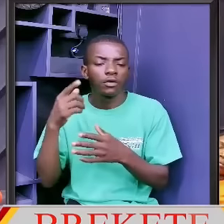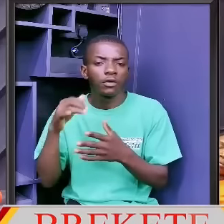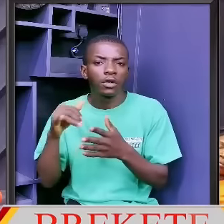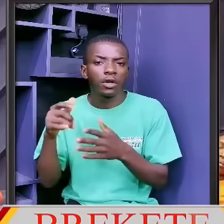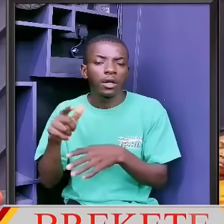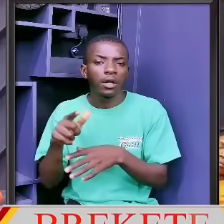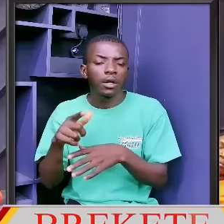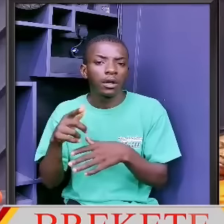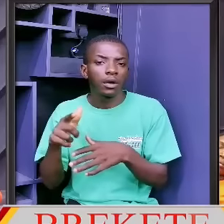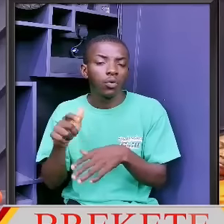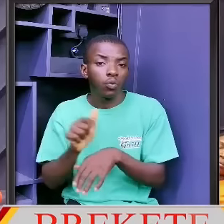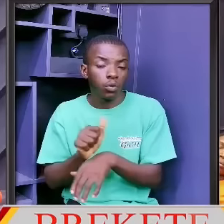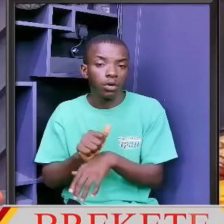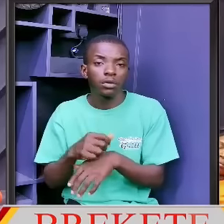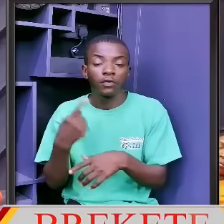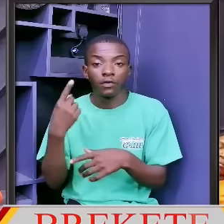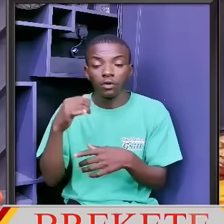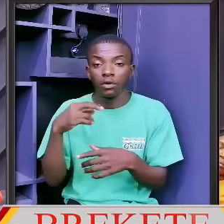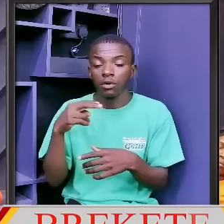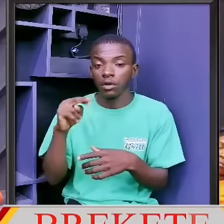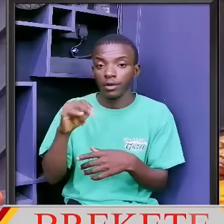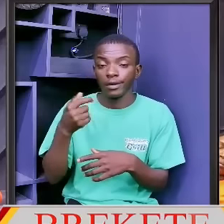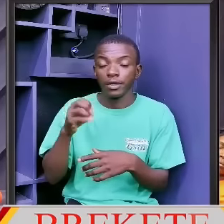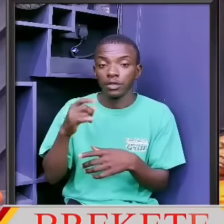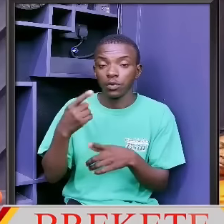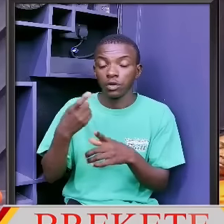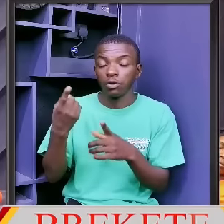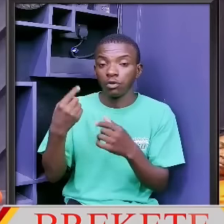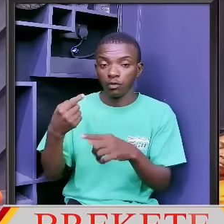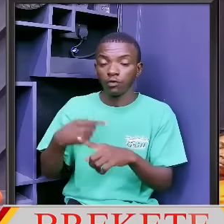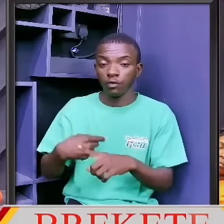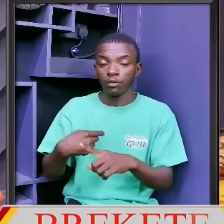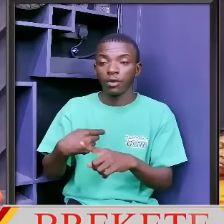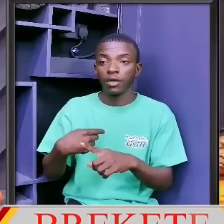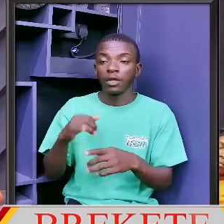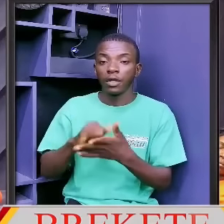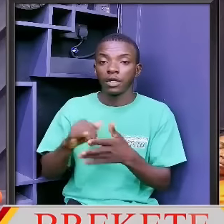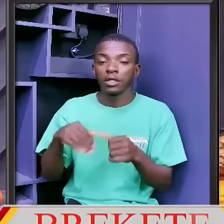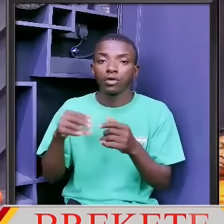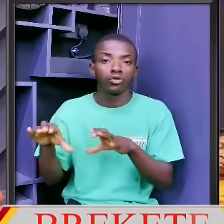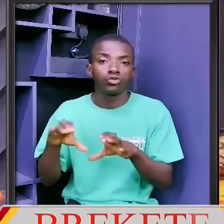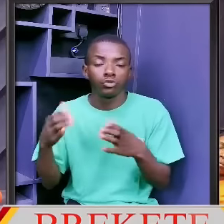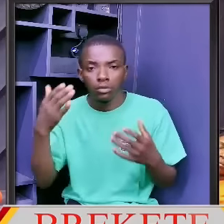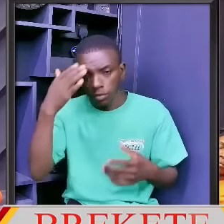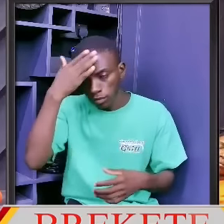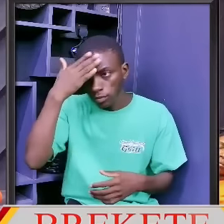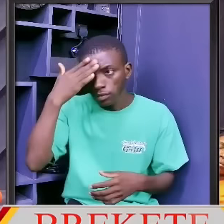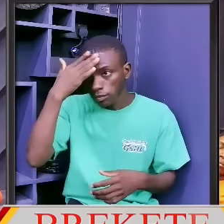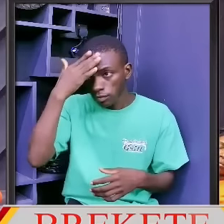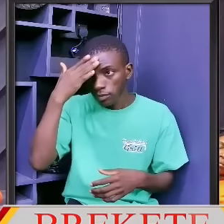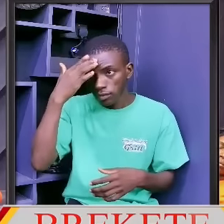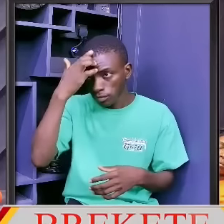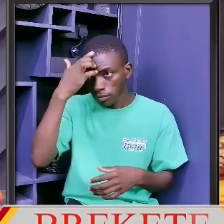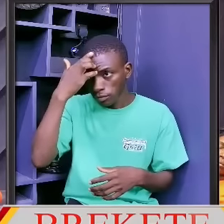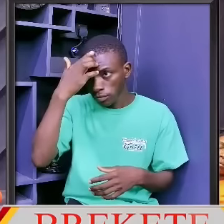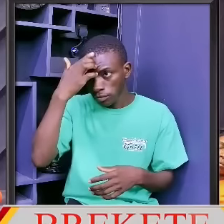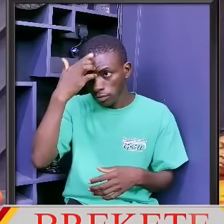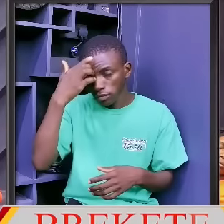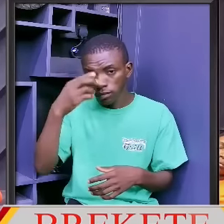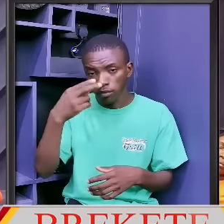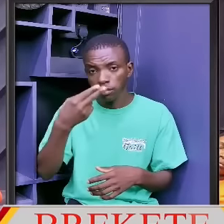settle them for their labor. Now he say no for Niger from where he's coming from. That now so then they do. What him be his name?